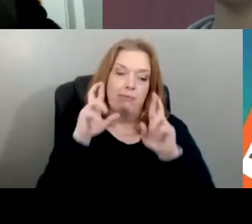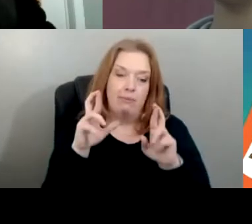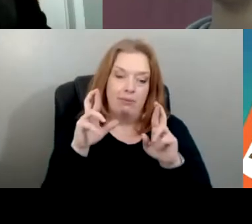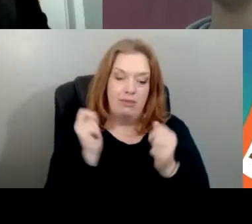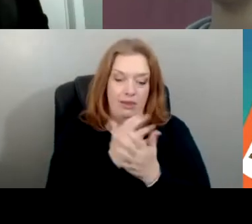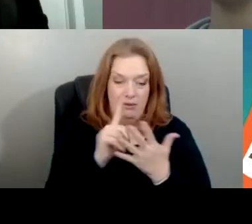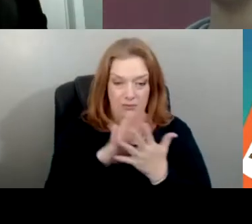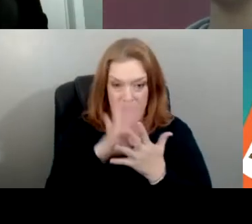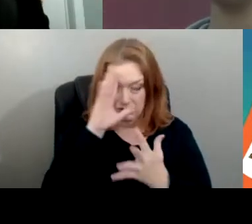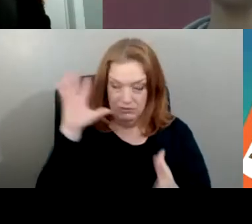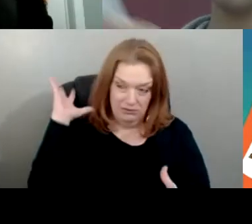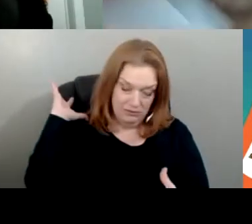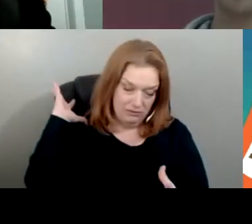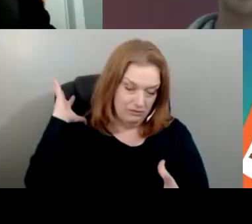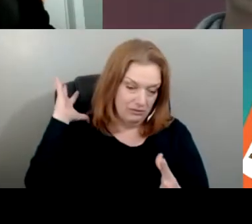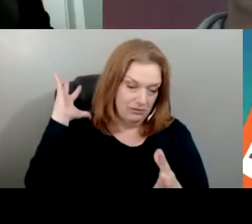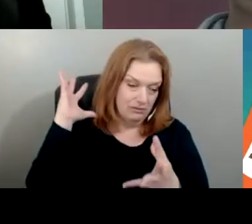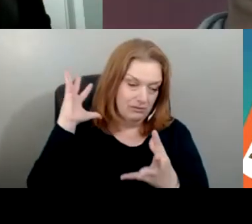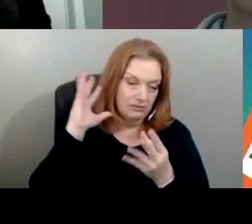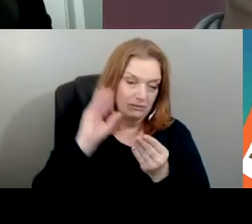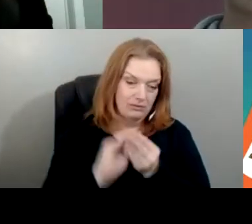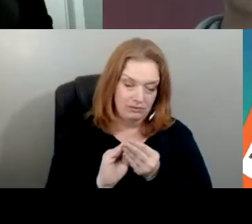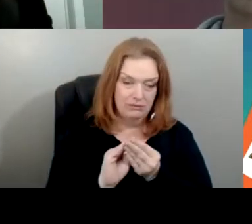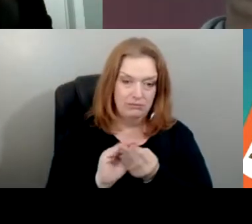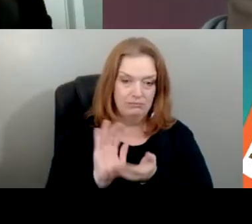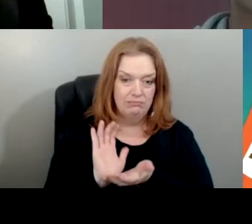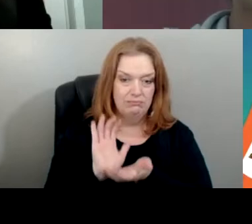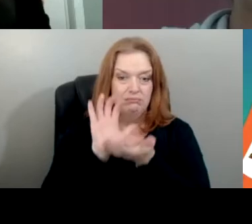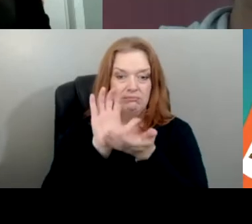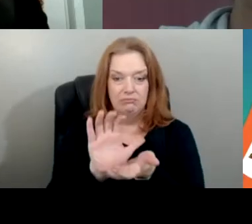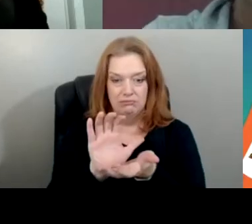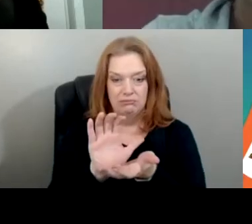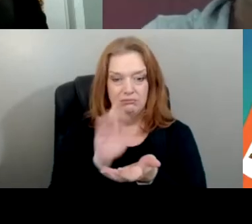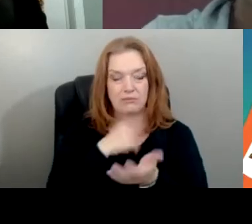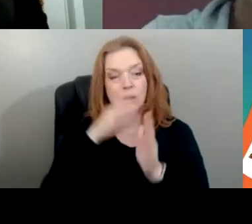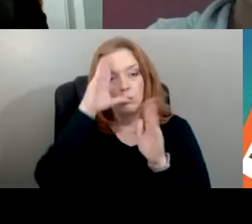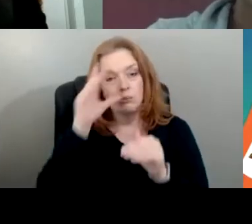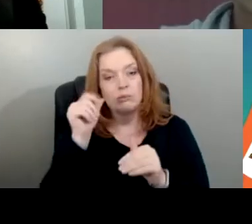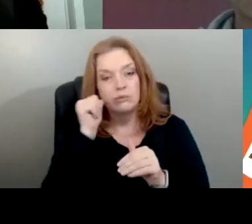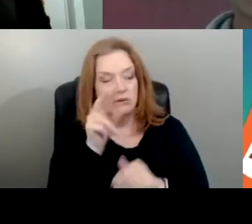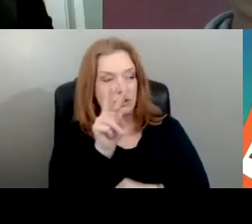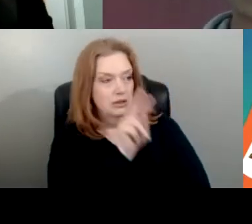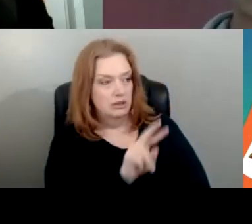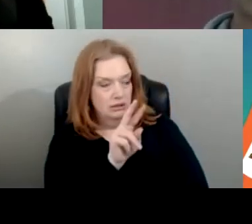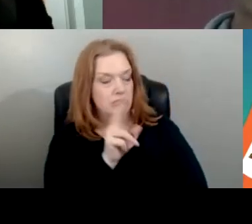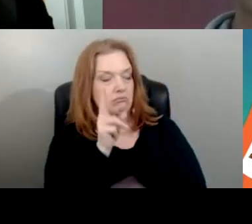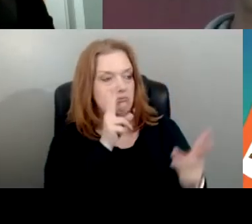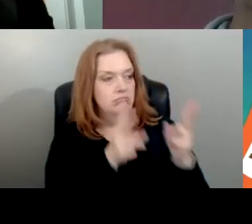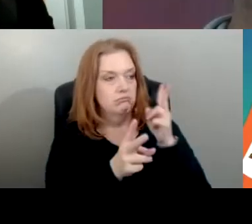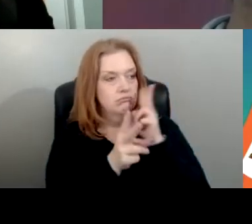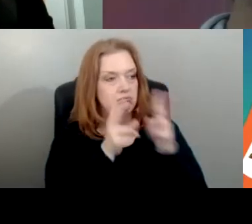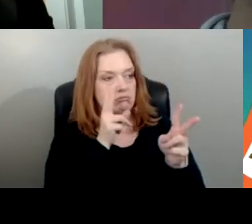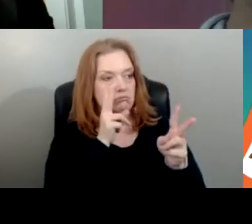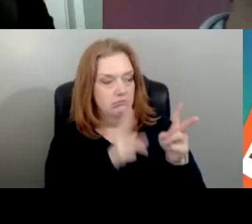that you've learned in the last month. I hope that in their stories, you hear the problems with lack of collaboration